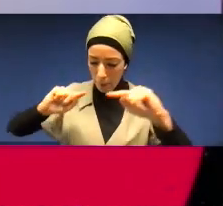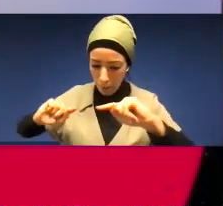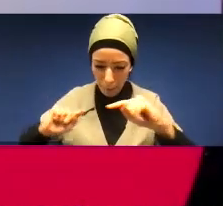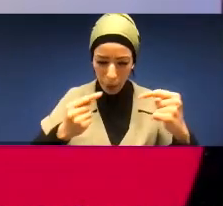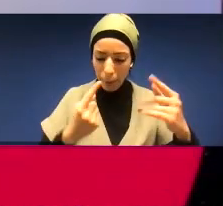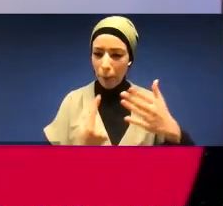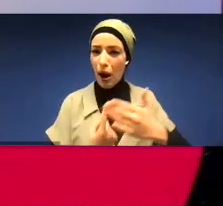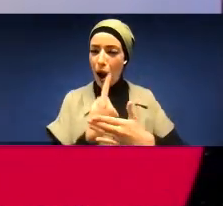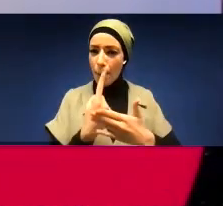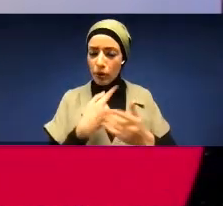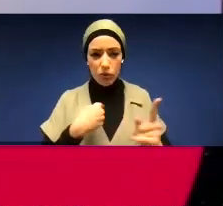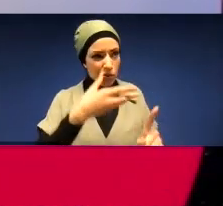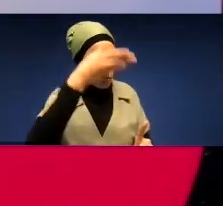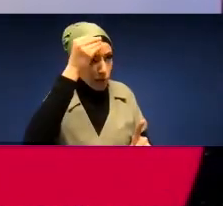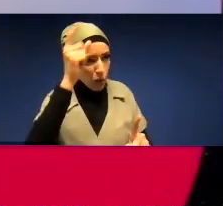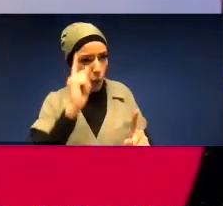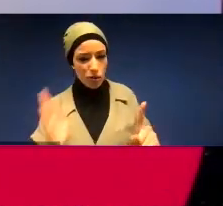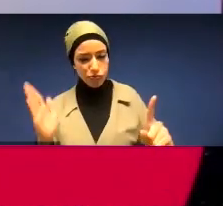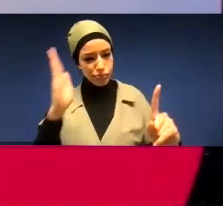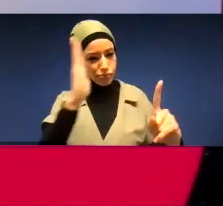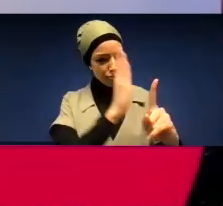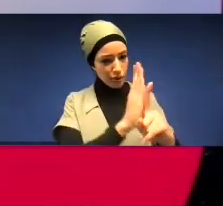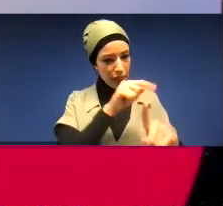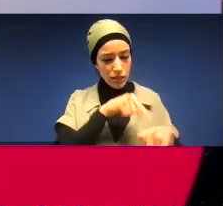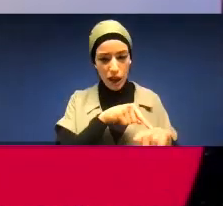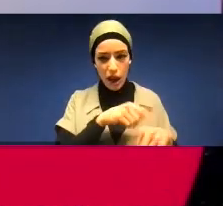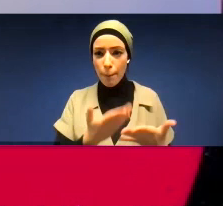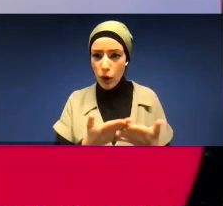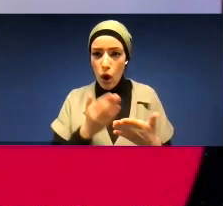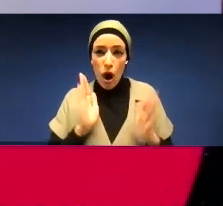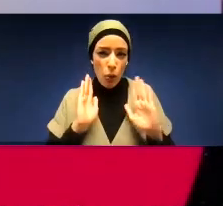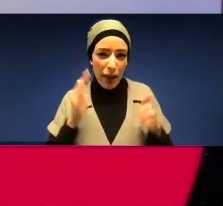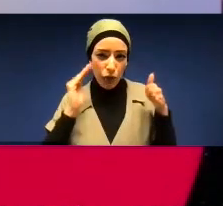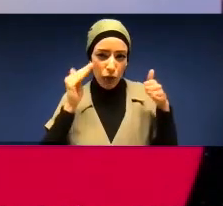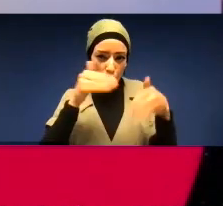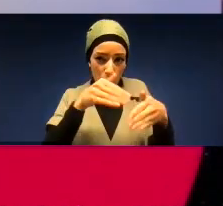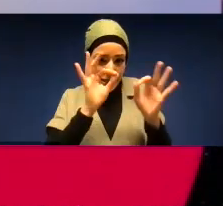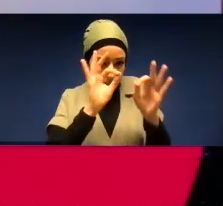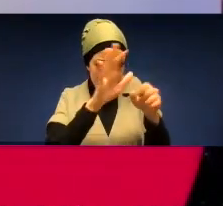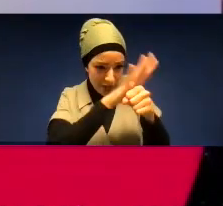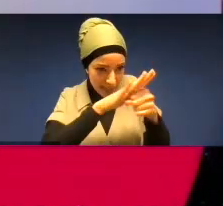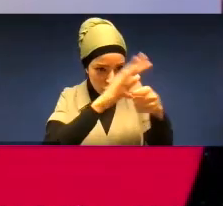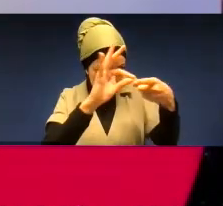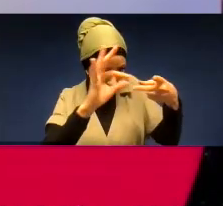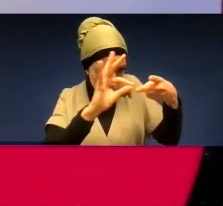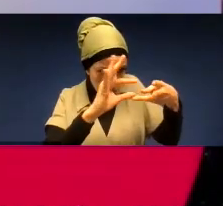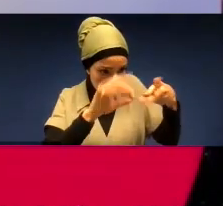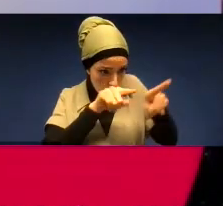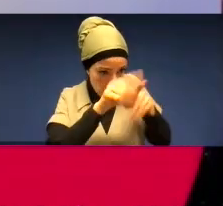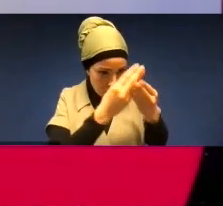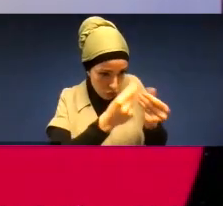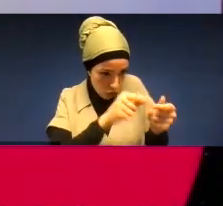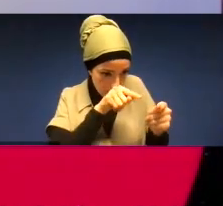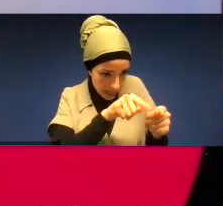to learn from, or should we focus on the particularity of a situation in order to resolve it rather than trying to apply